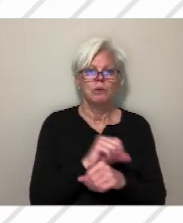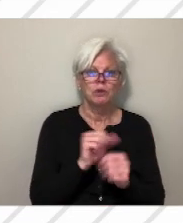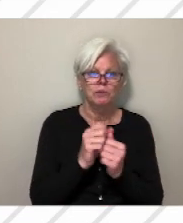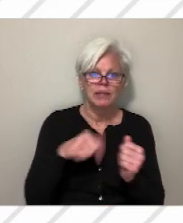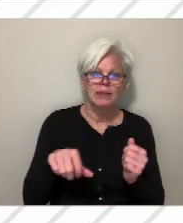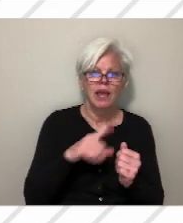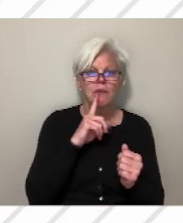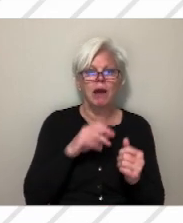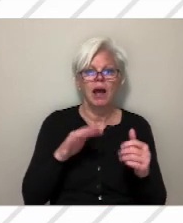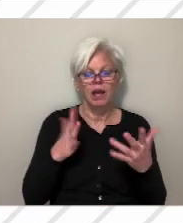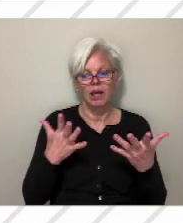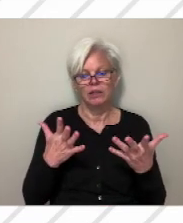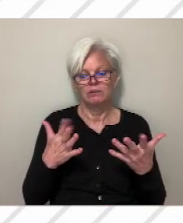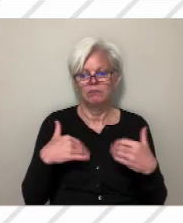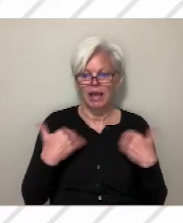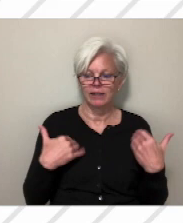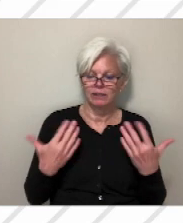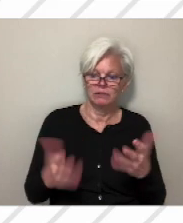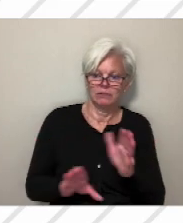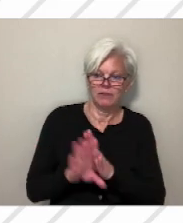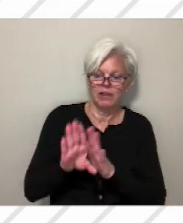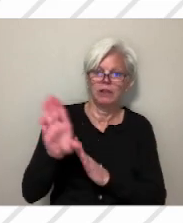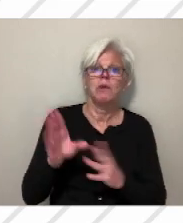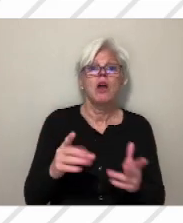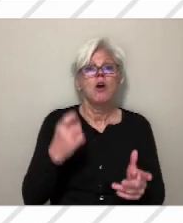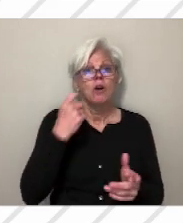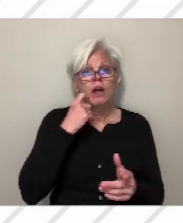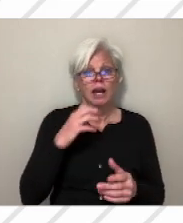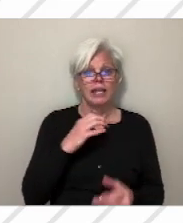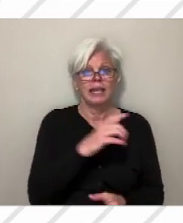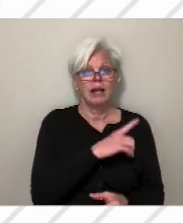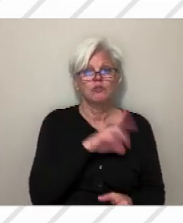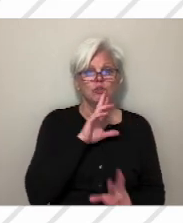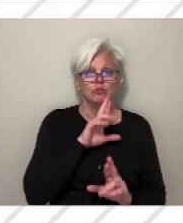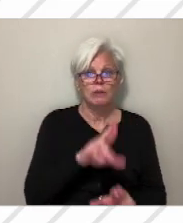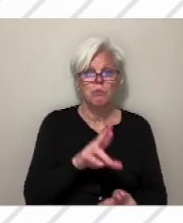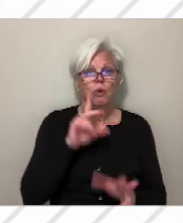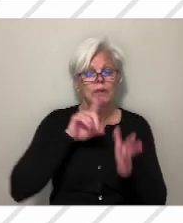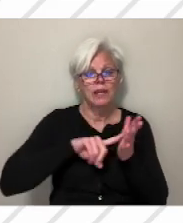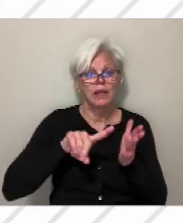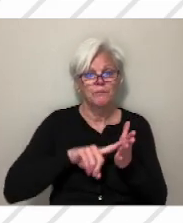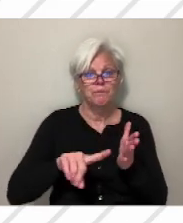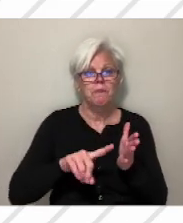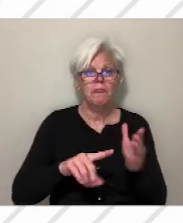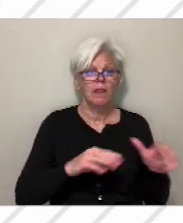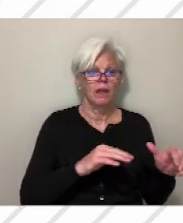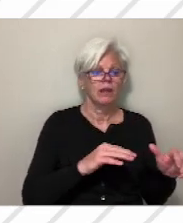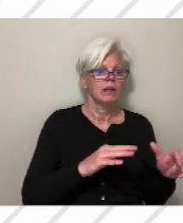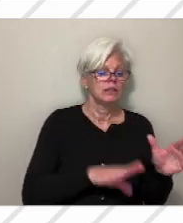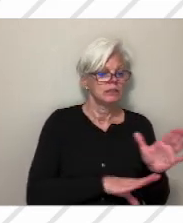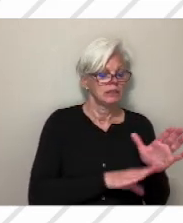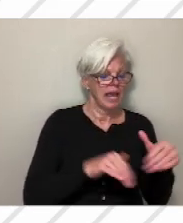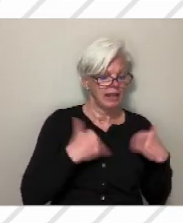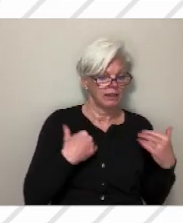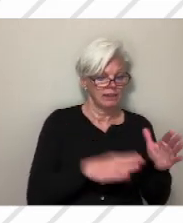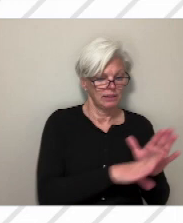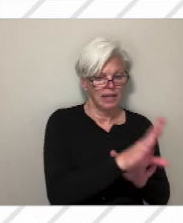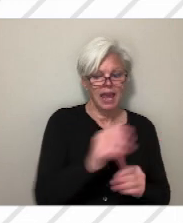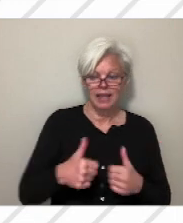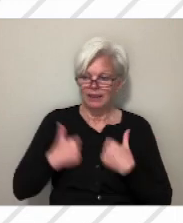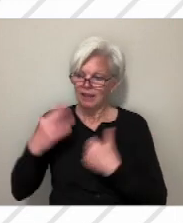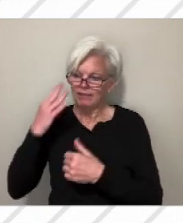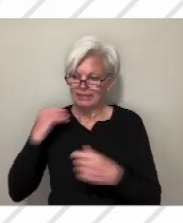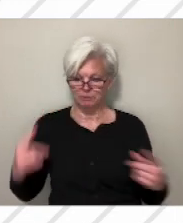We recently put out a council report, that examined the intersection of adolescent development and lived experience,